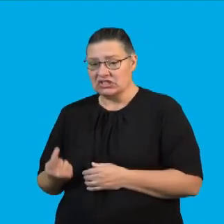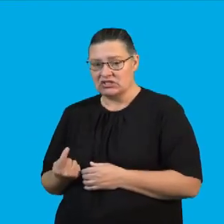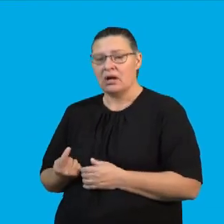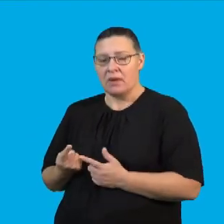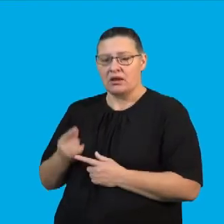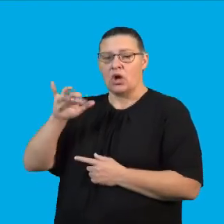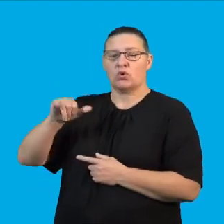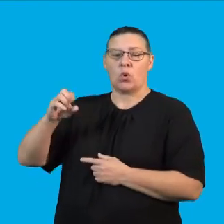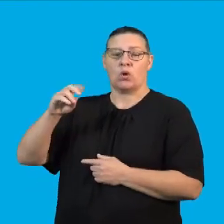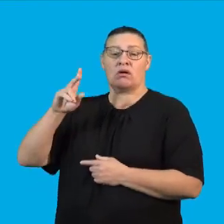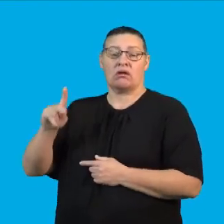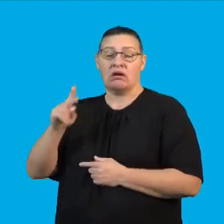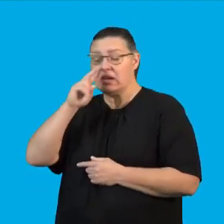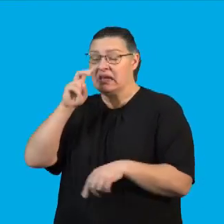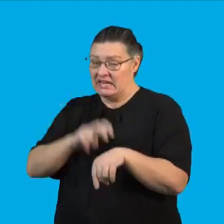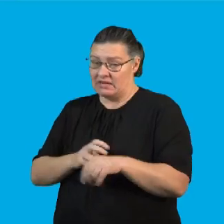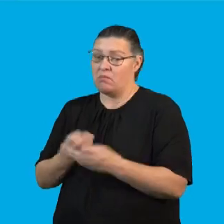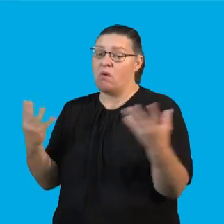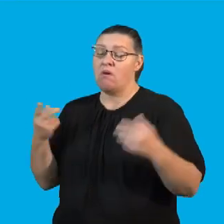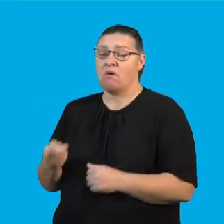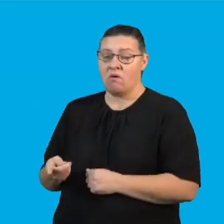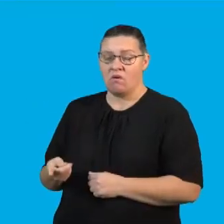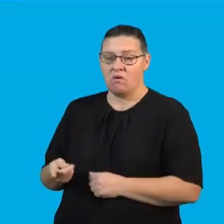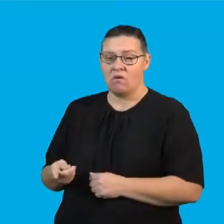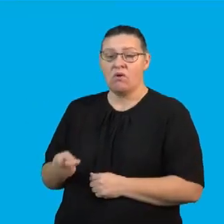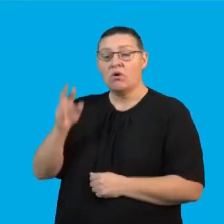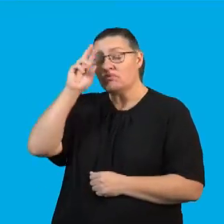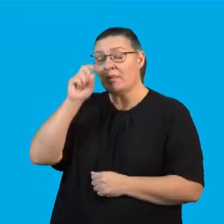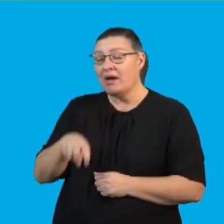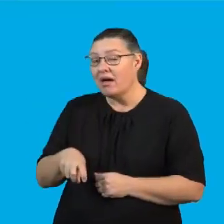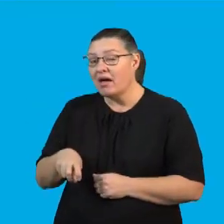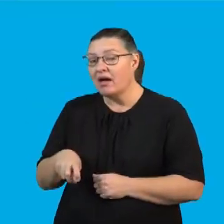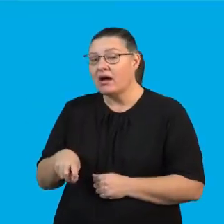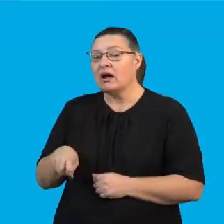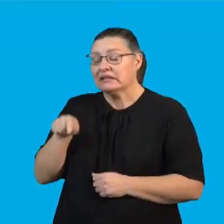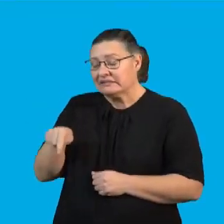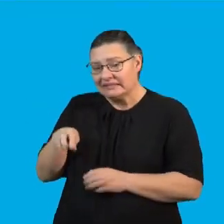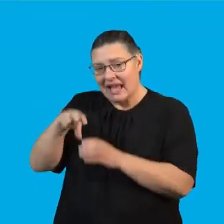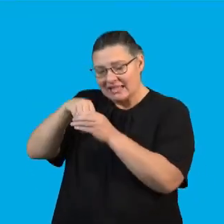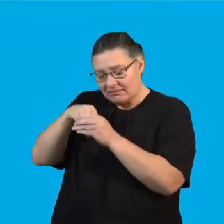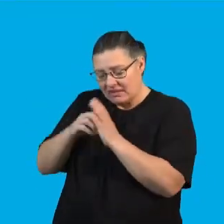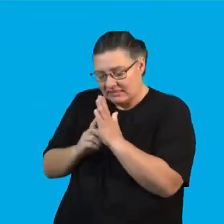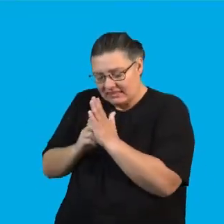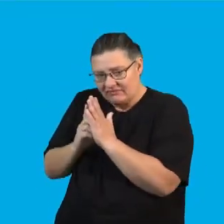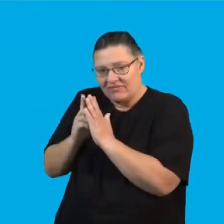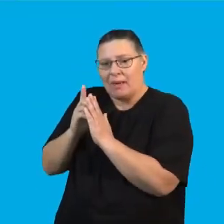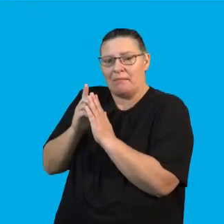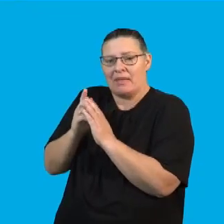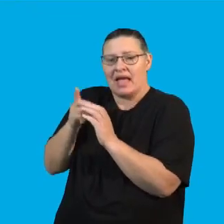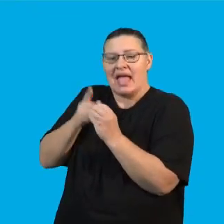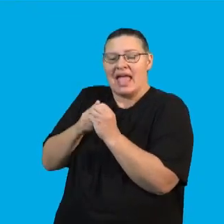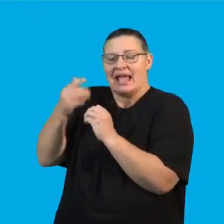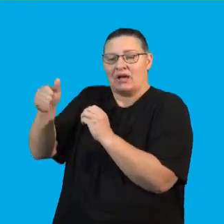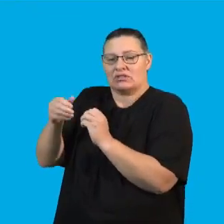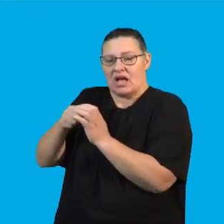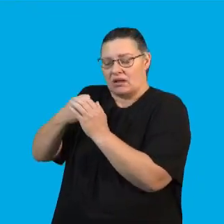egg must have more yolk. Do you remember what we spoke about? The need for the embryo to develop in the